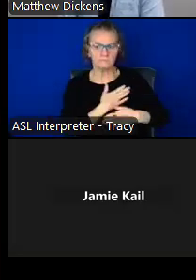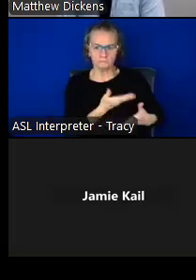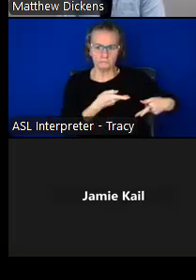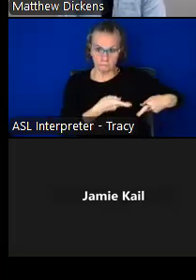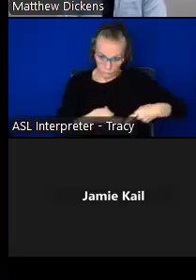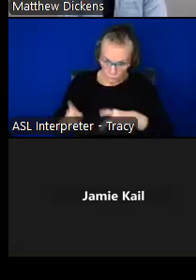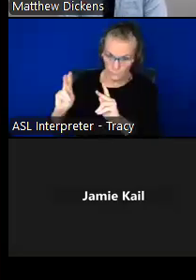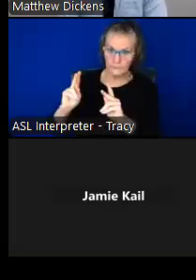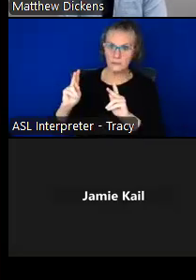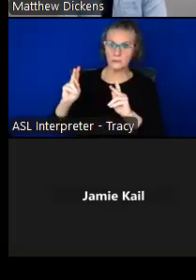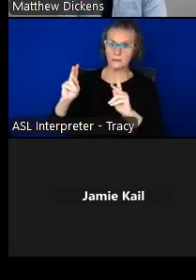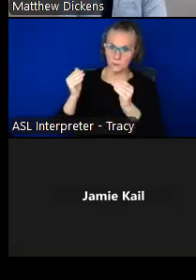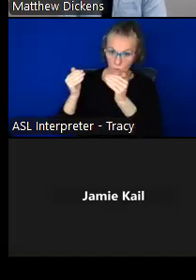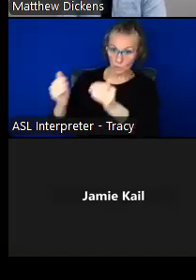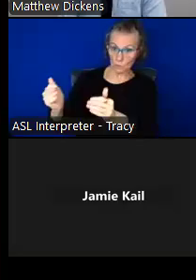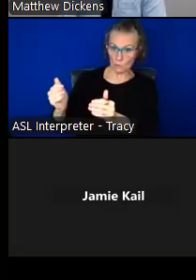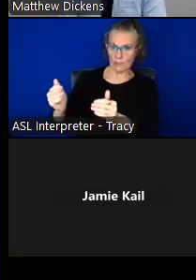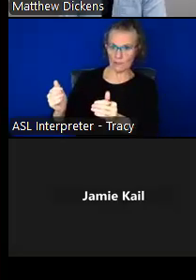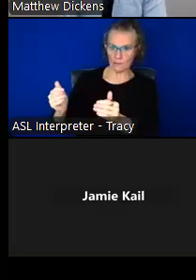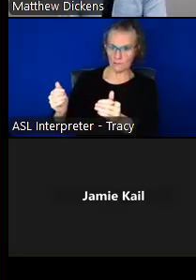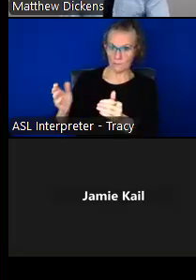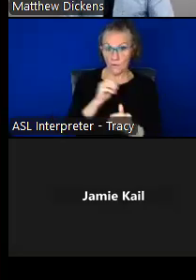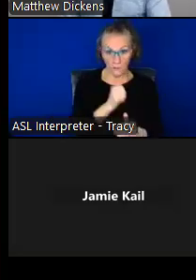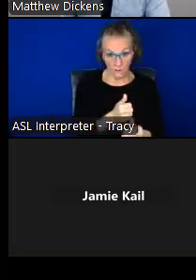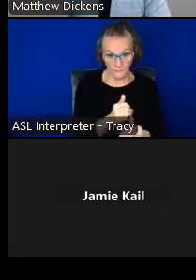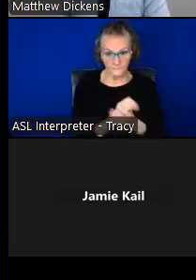perpetrator the authority to make that transaction.